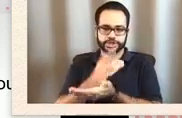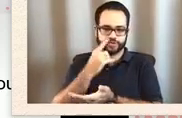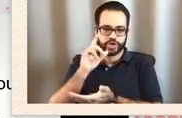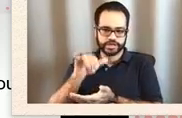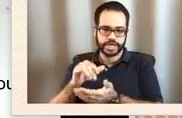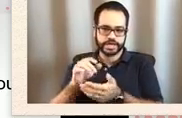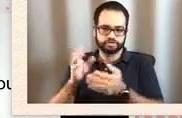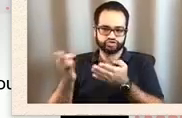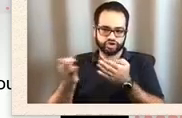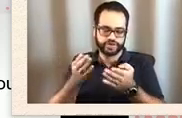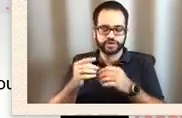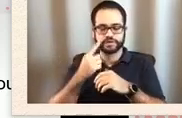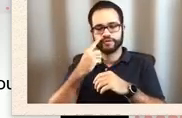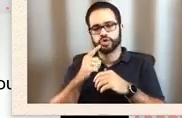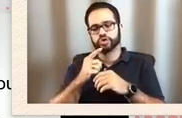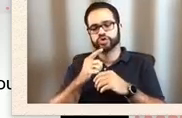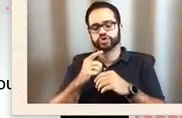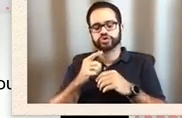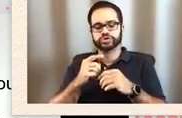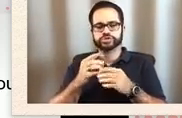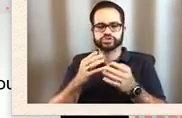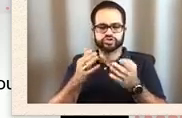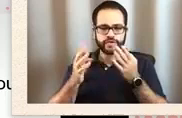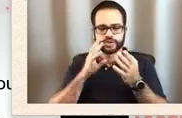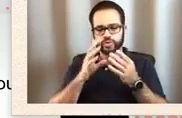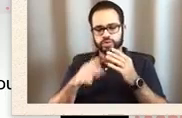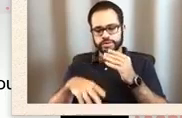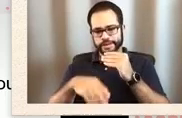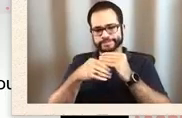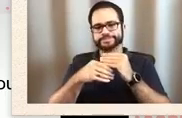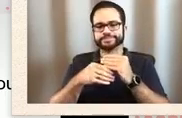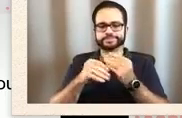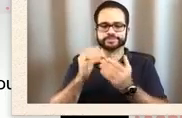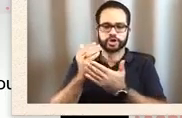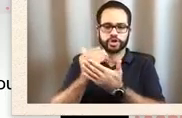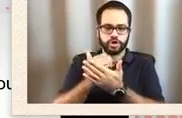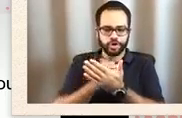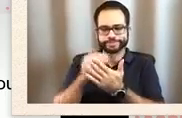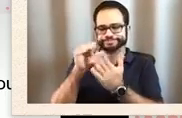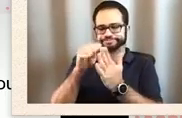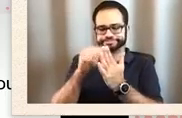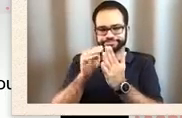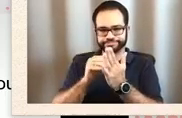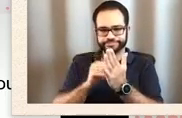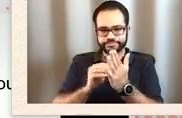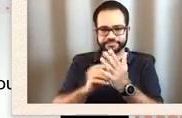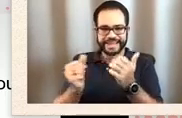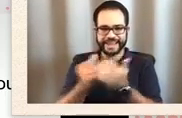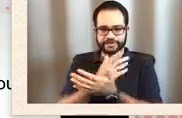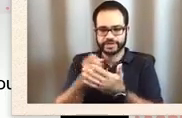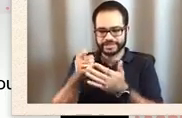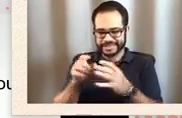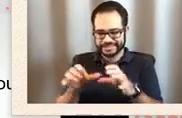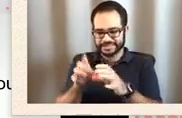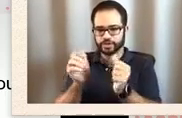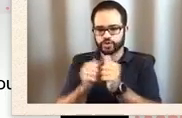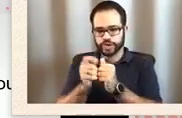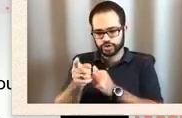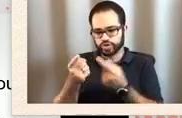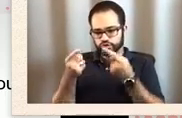personal supports, they're going to add the service log and document everything that they did with you during that service